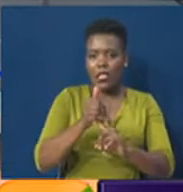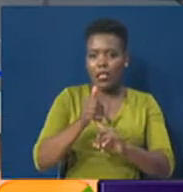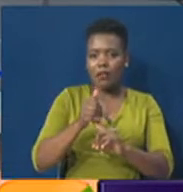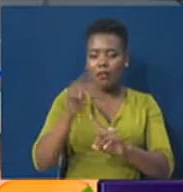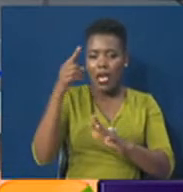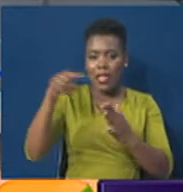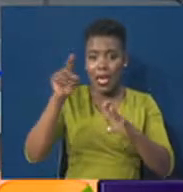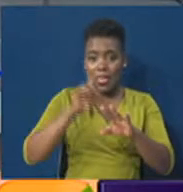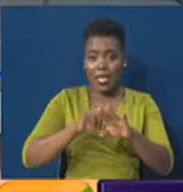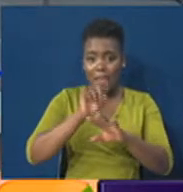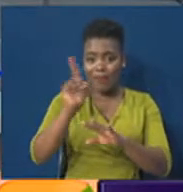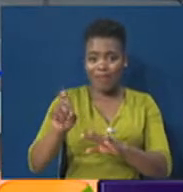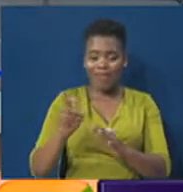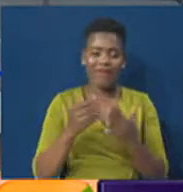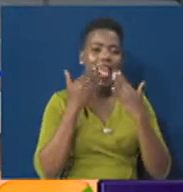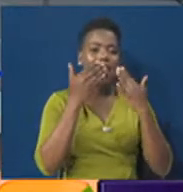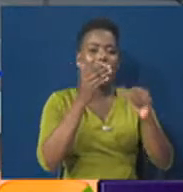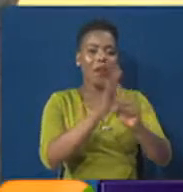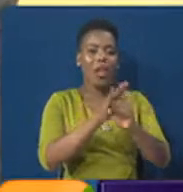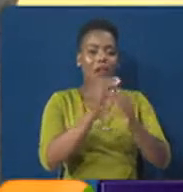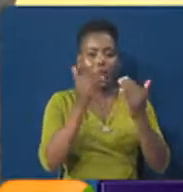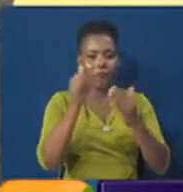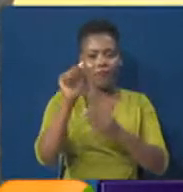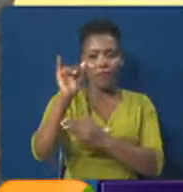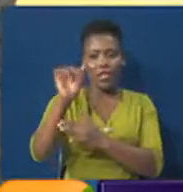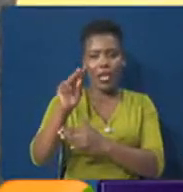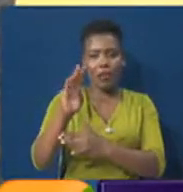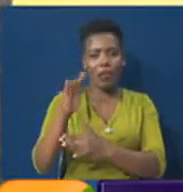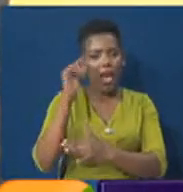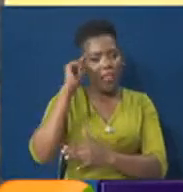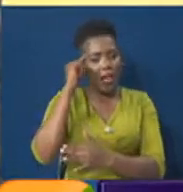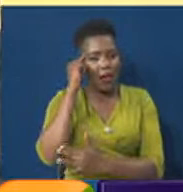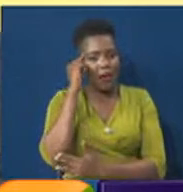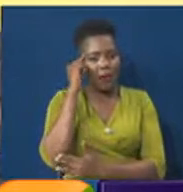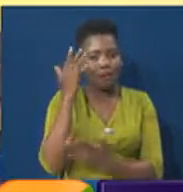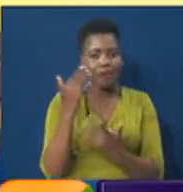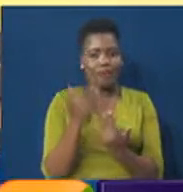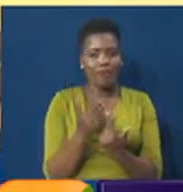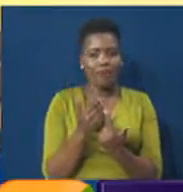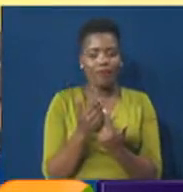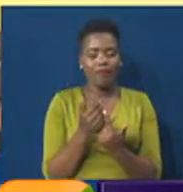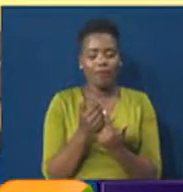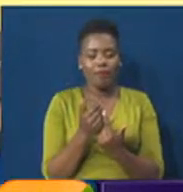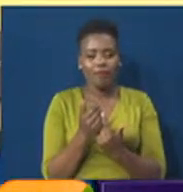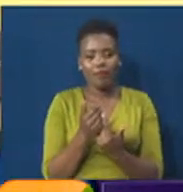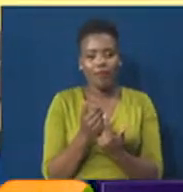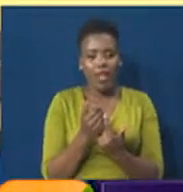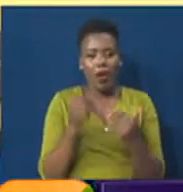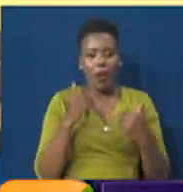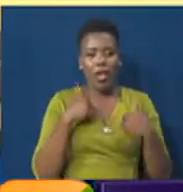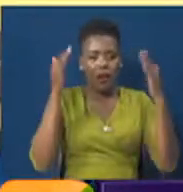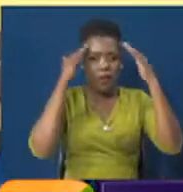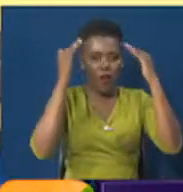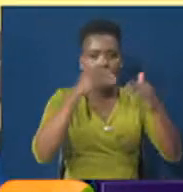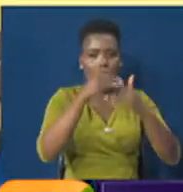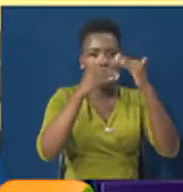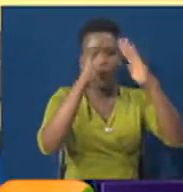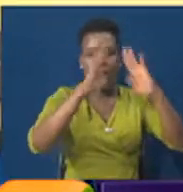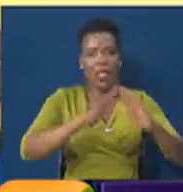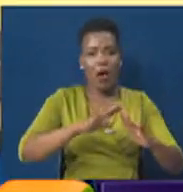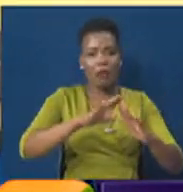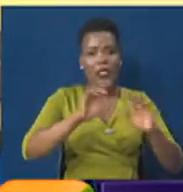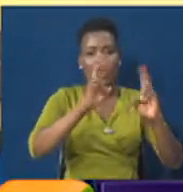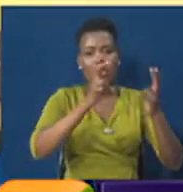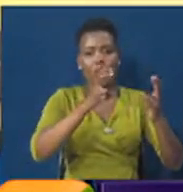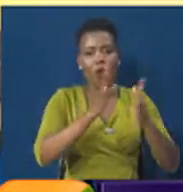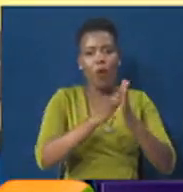No, thank you very much, Ayub. I think we've ventilated quite a bit on this housing issue and the housing